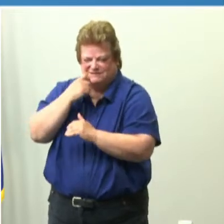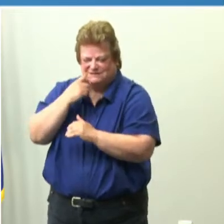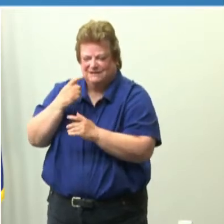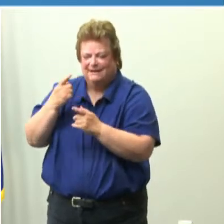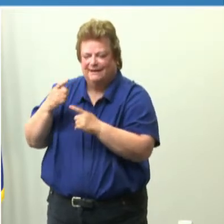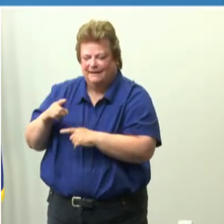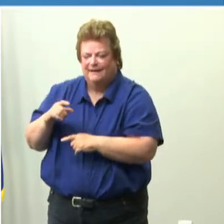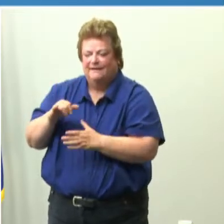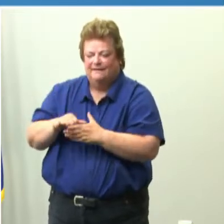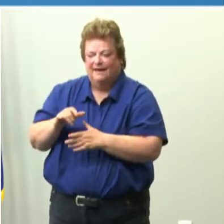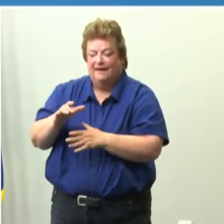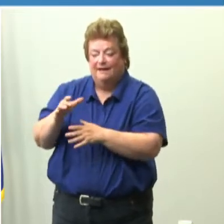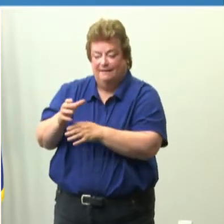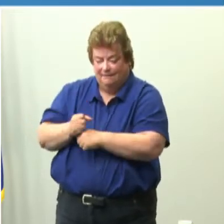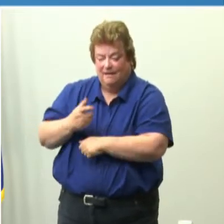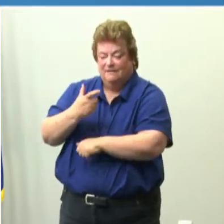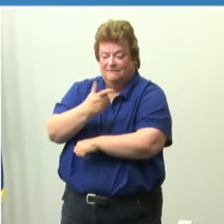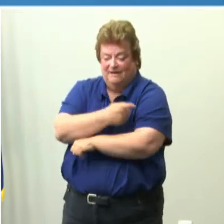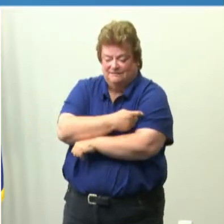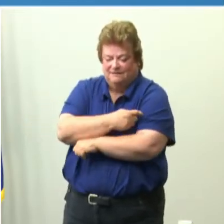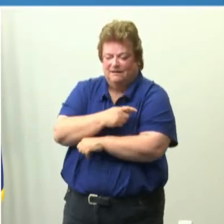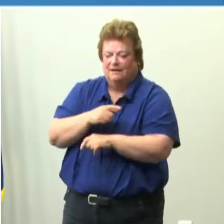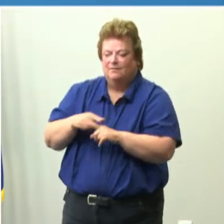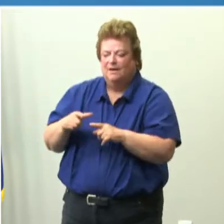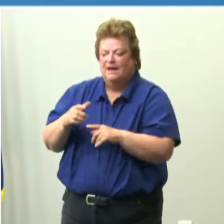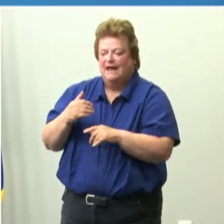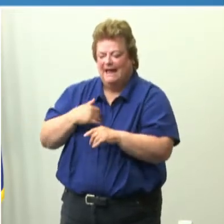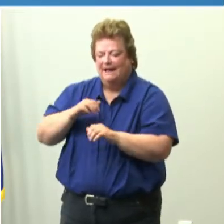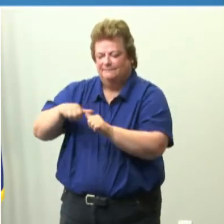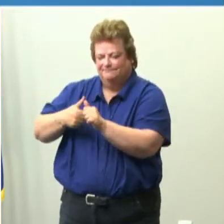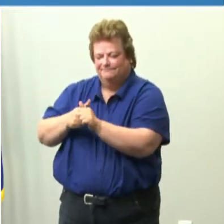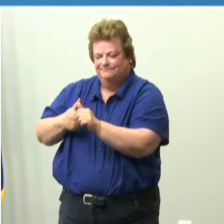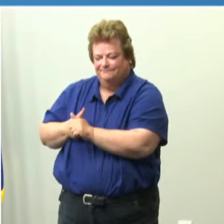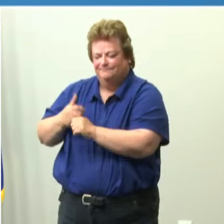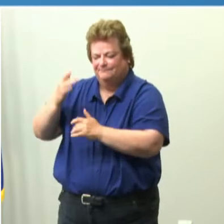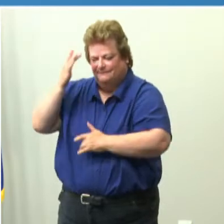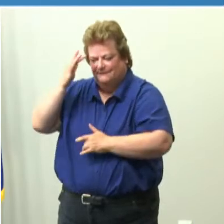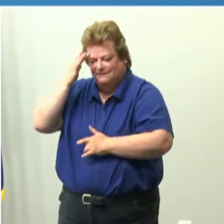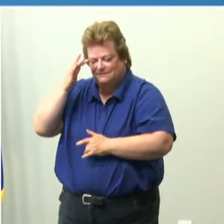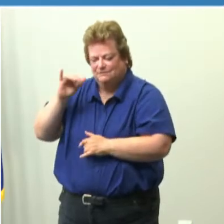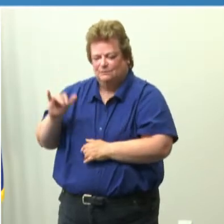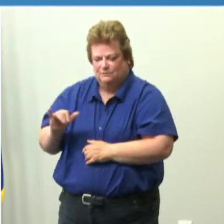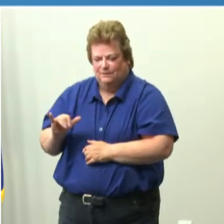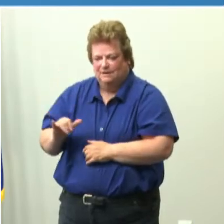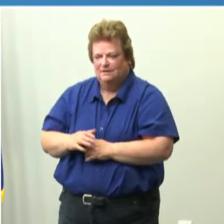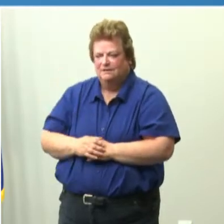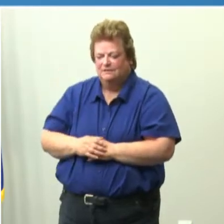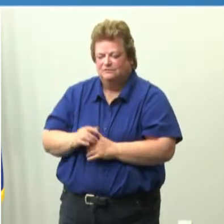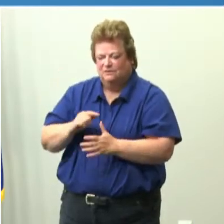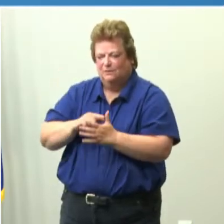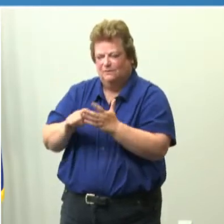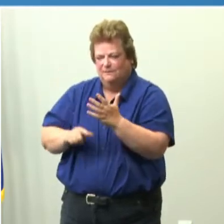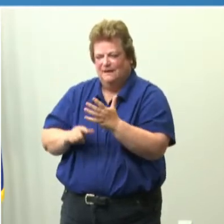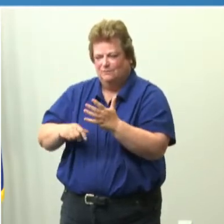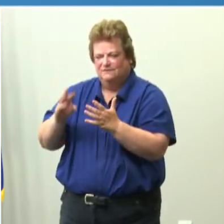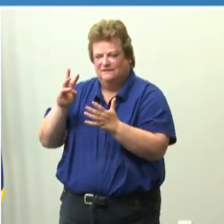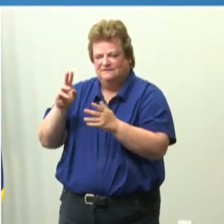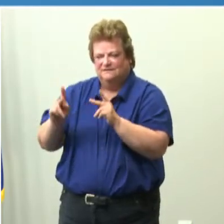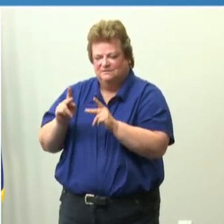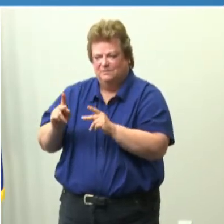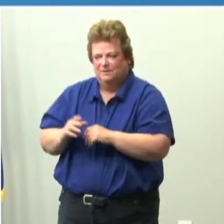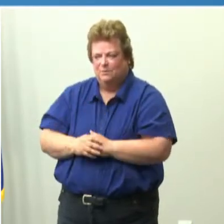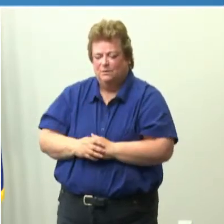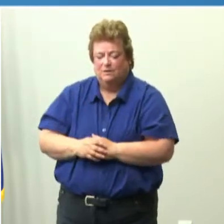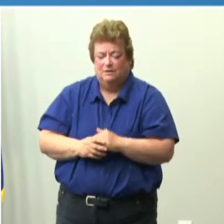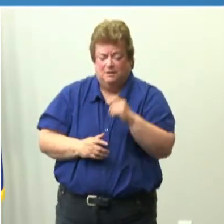were vaccinated and did have underlying conditions as well. So those 6. Is that the